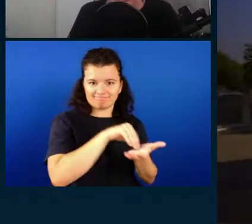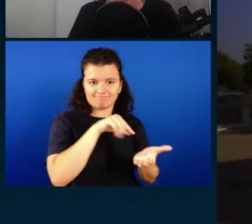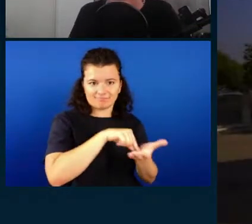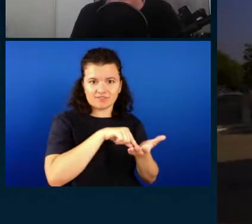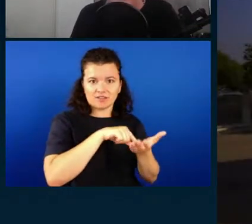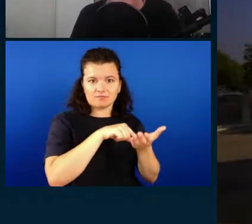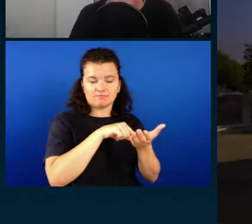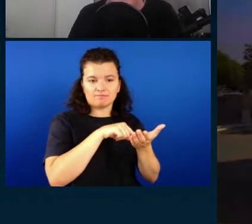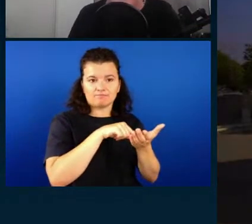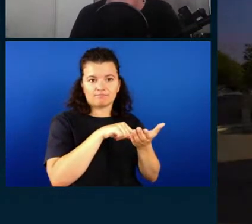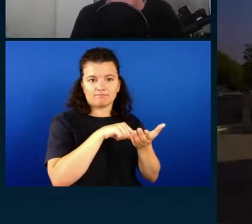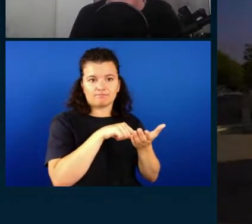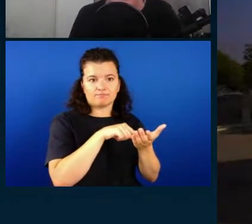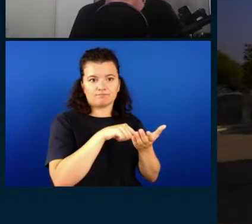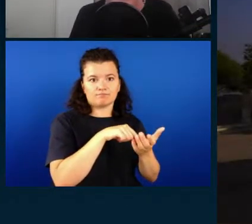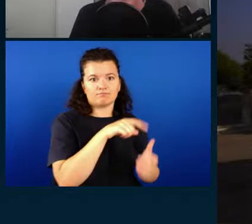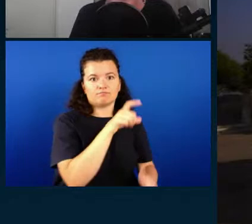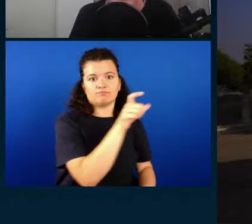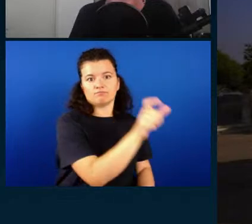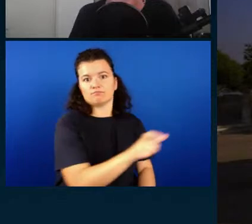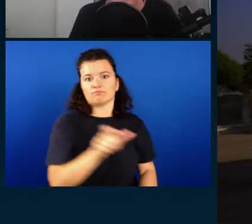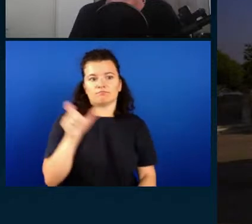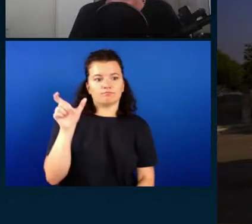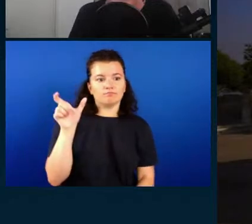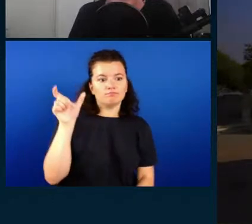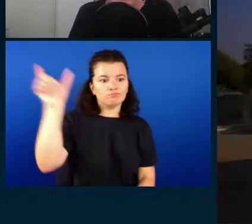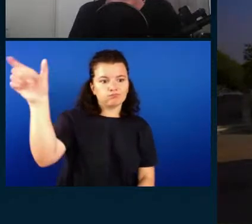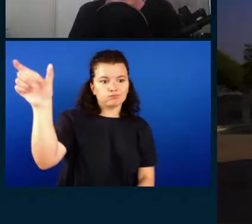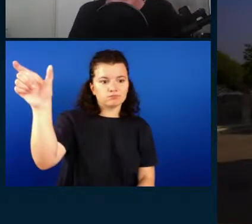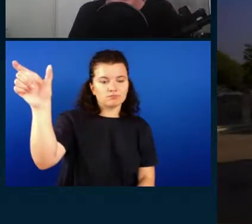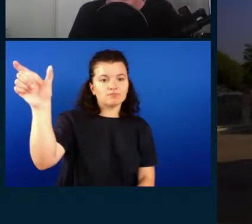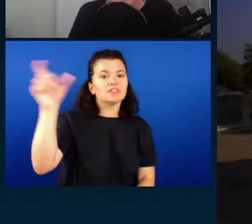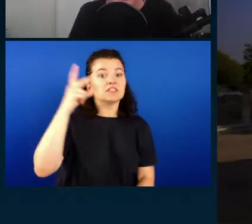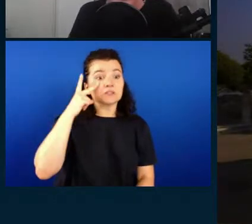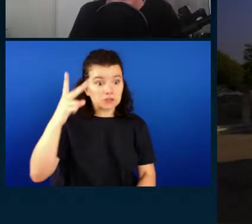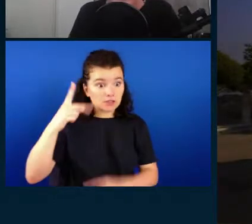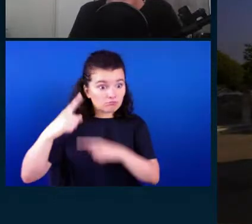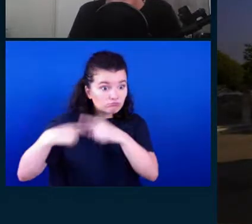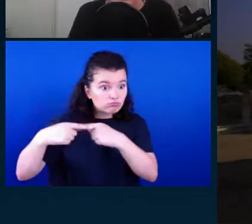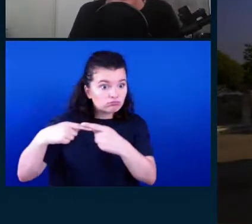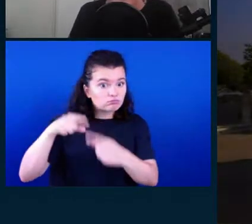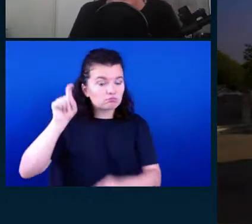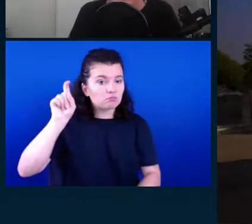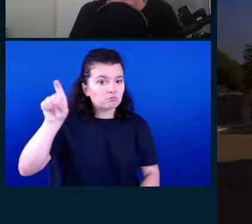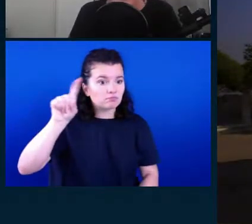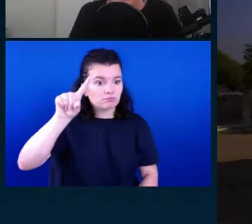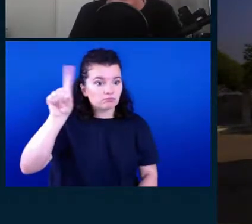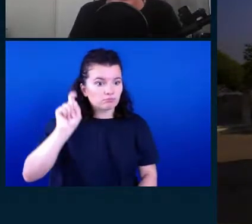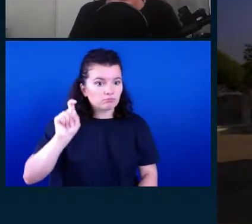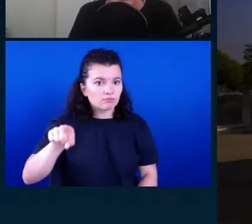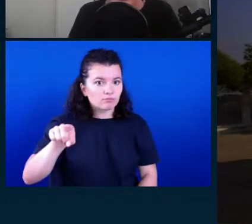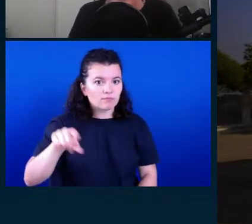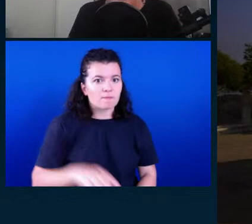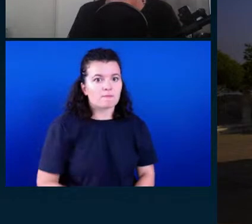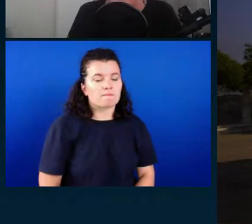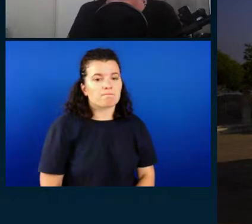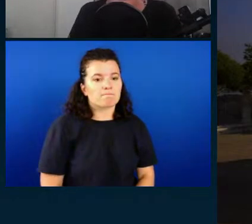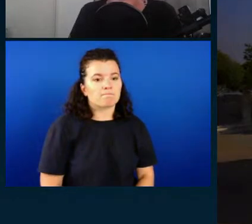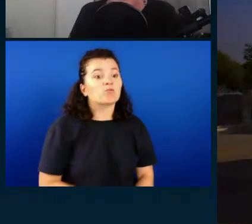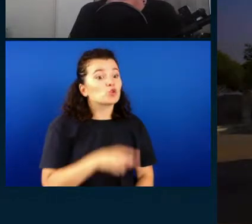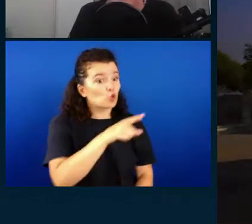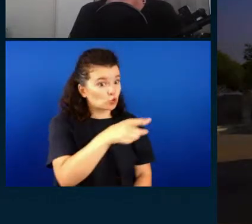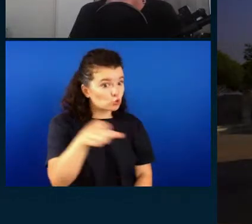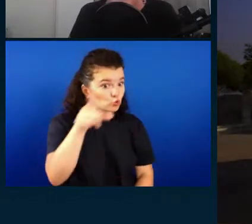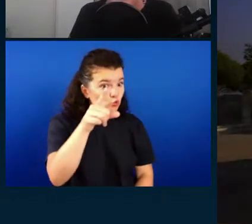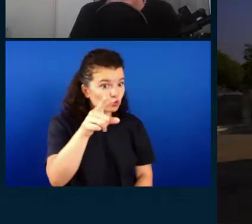and see if I can run that. And this is one of the things it's good to keep in